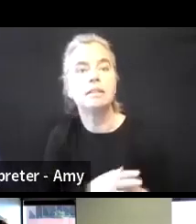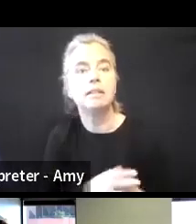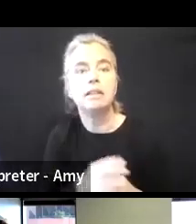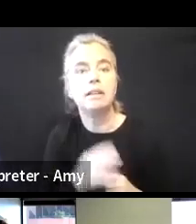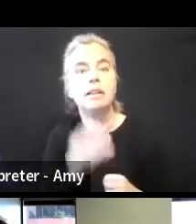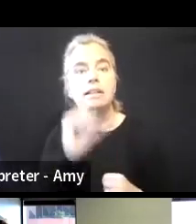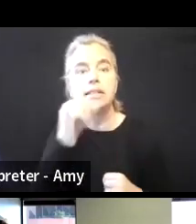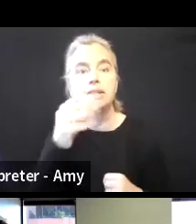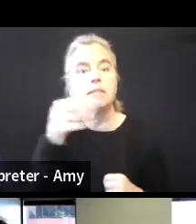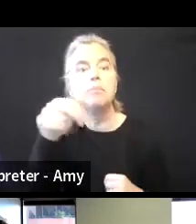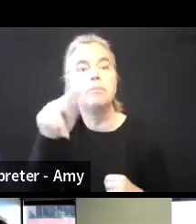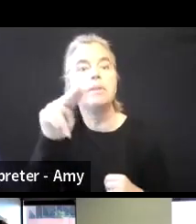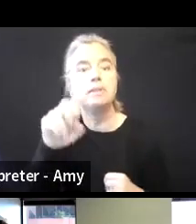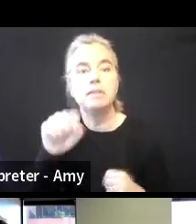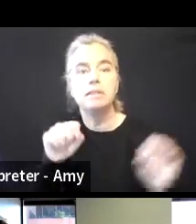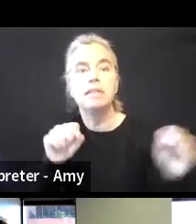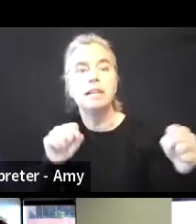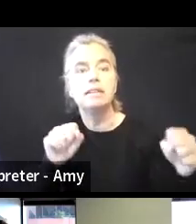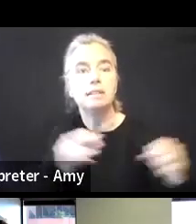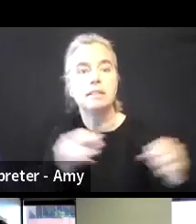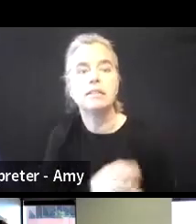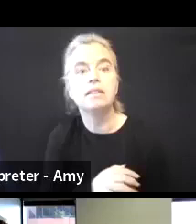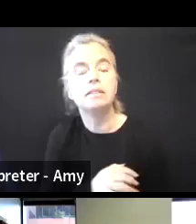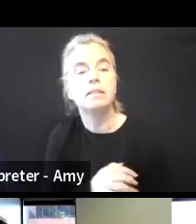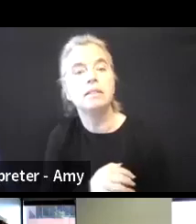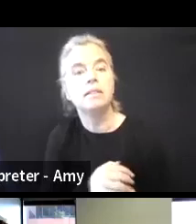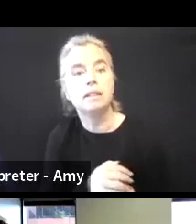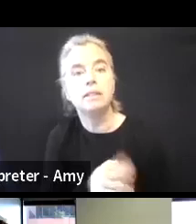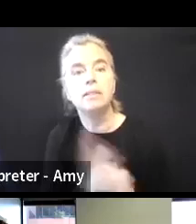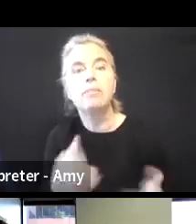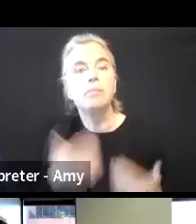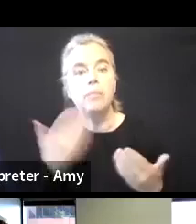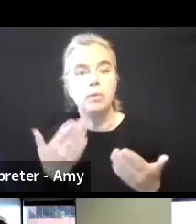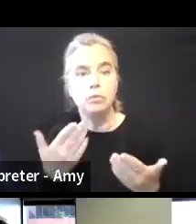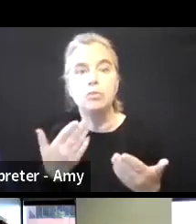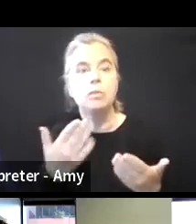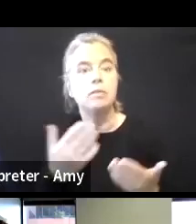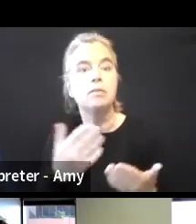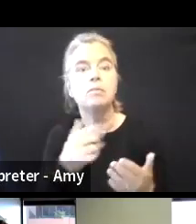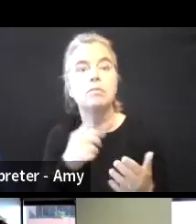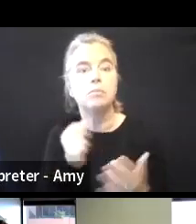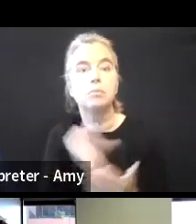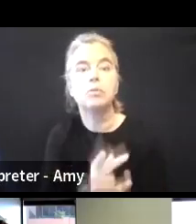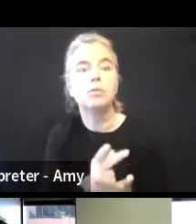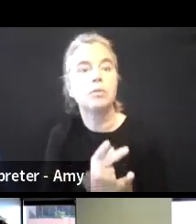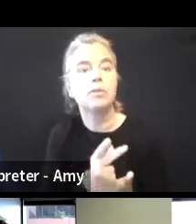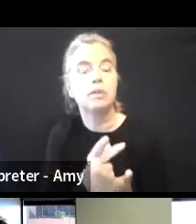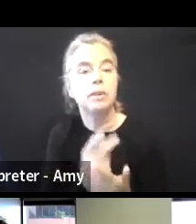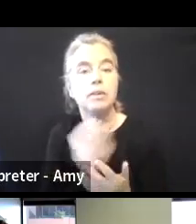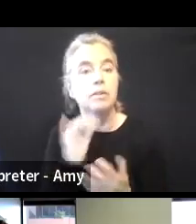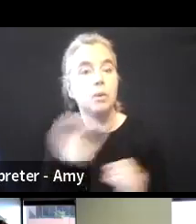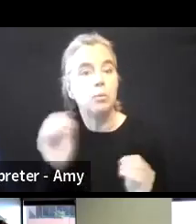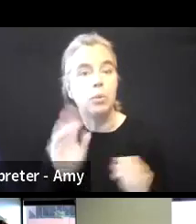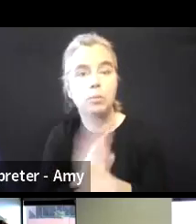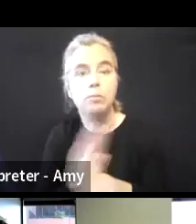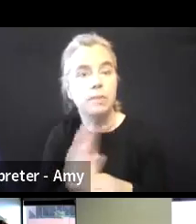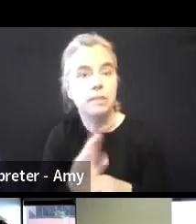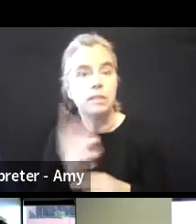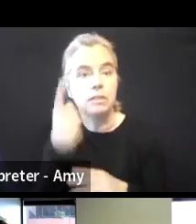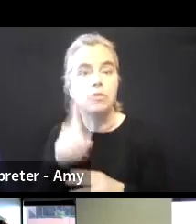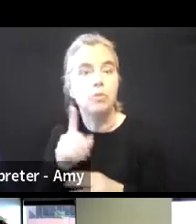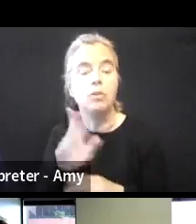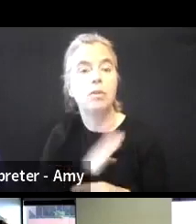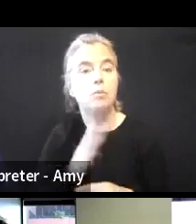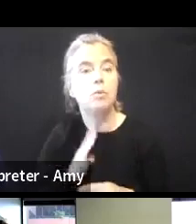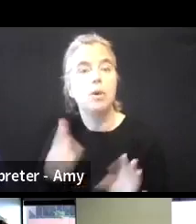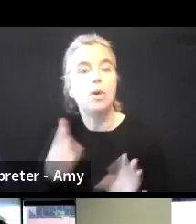Simmons. Yes. The motion There's passed. Thank you. If there's no further business to come before the board, I'll